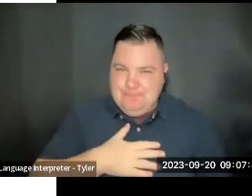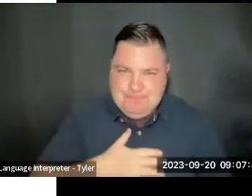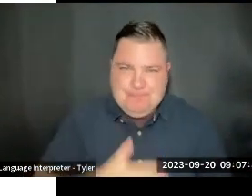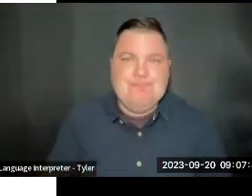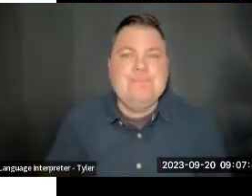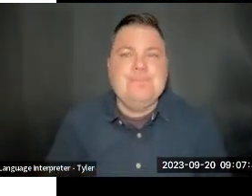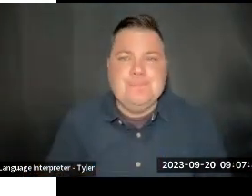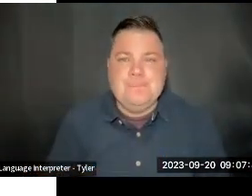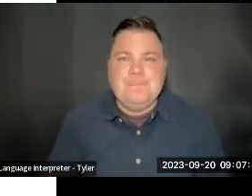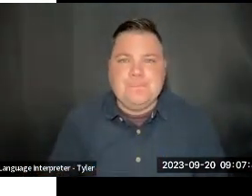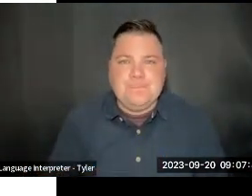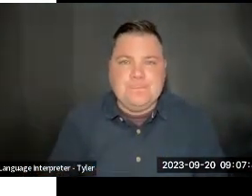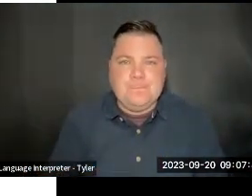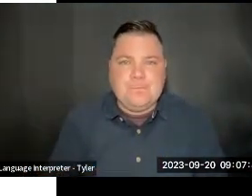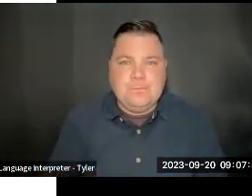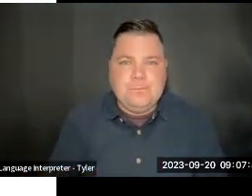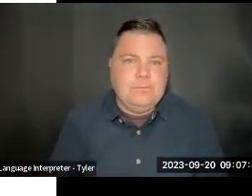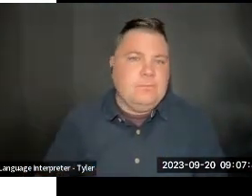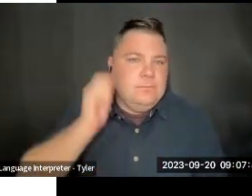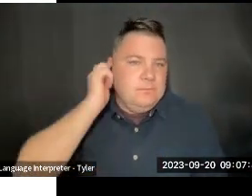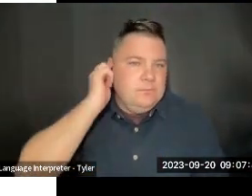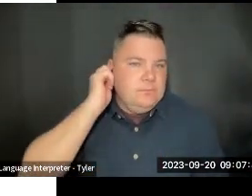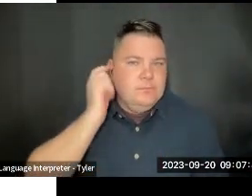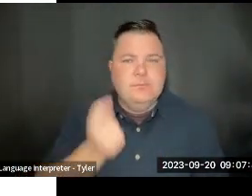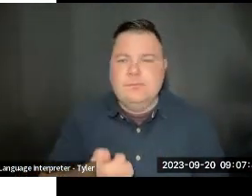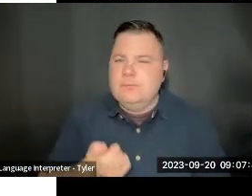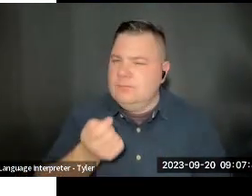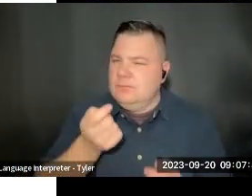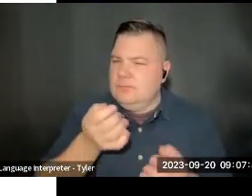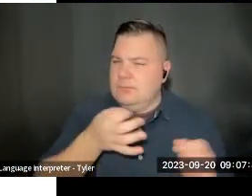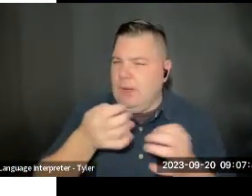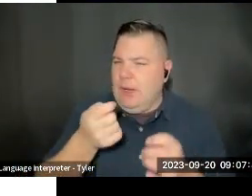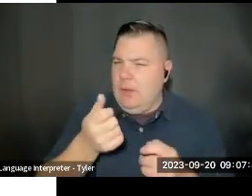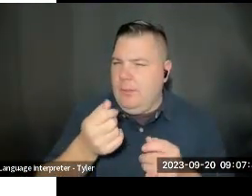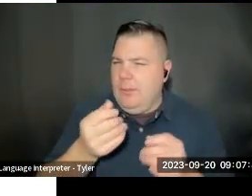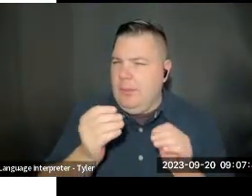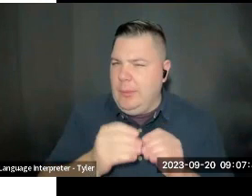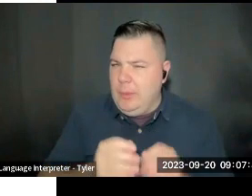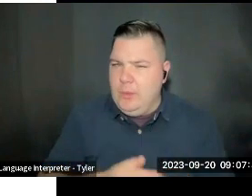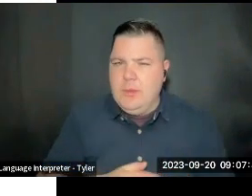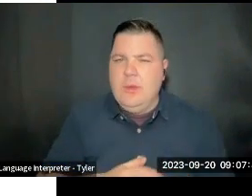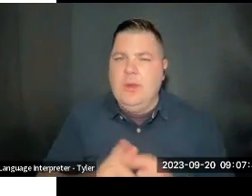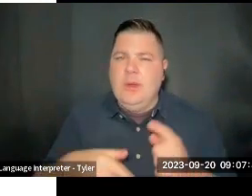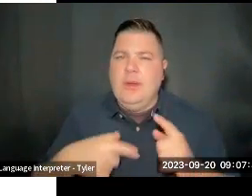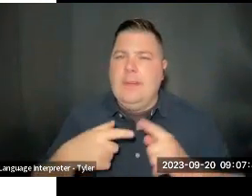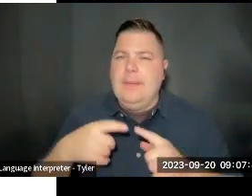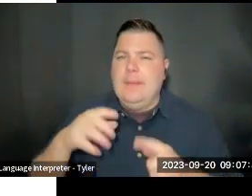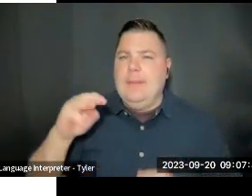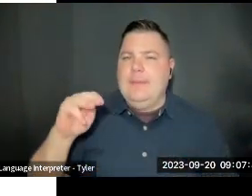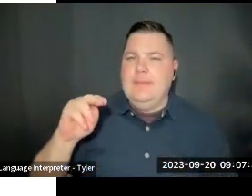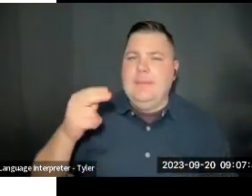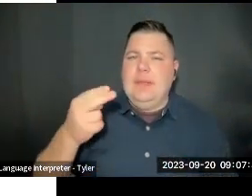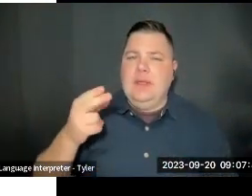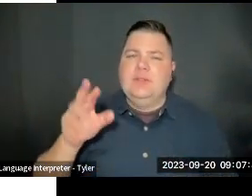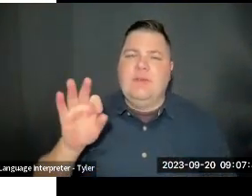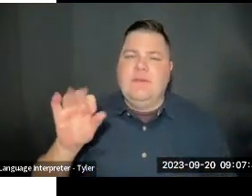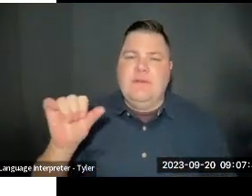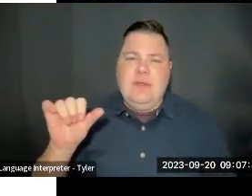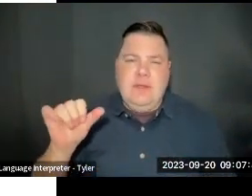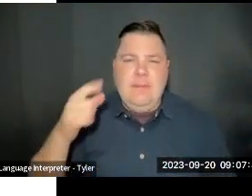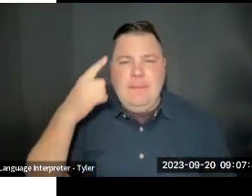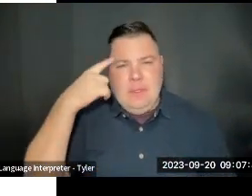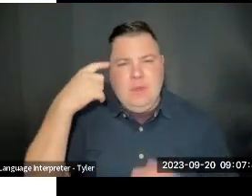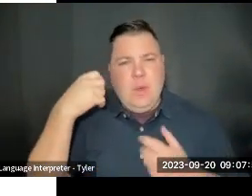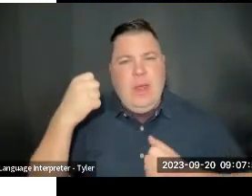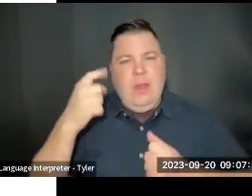and ready to go to give you a bit of information about mental health first aid. So